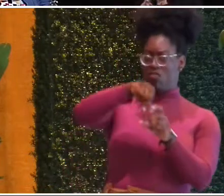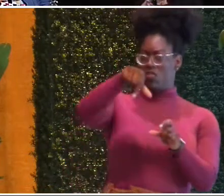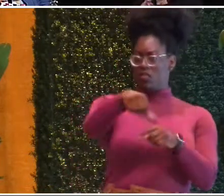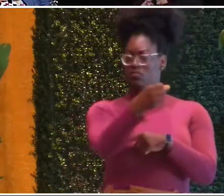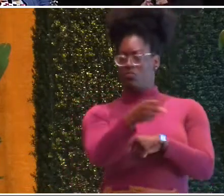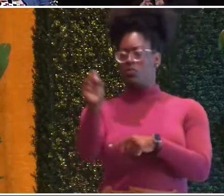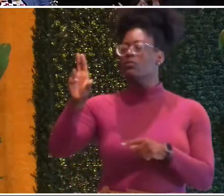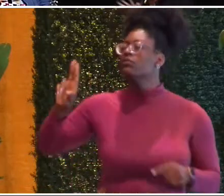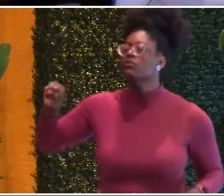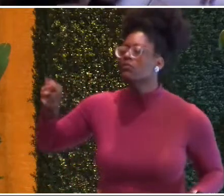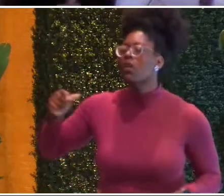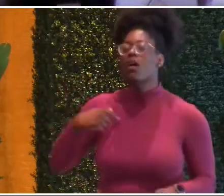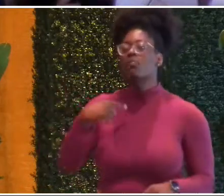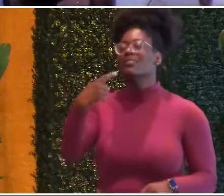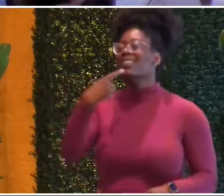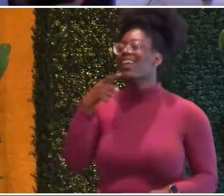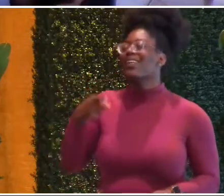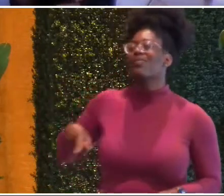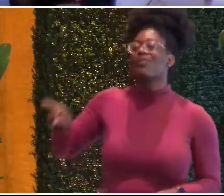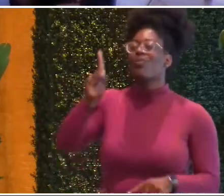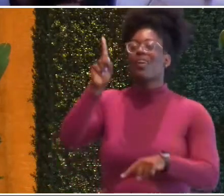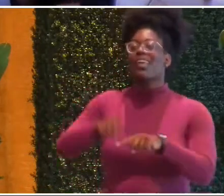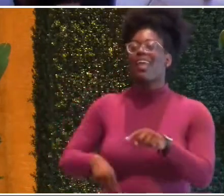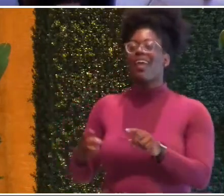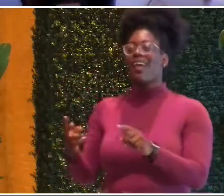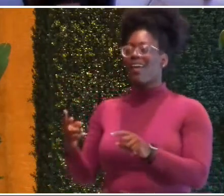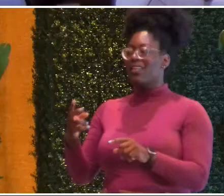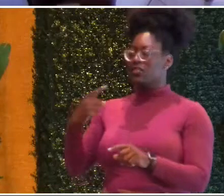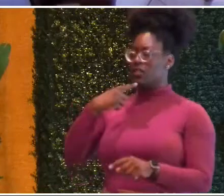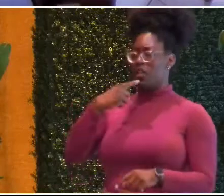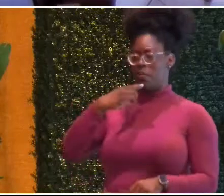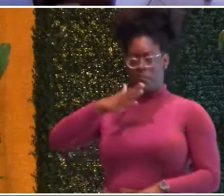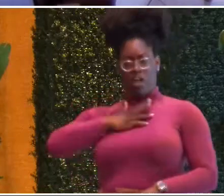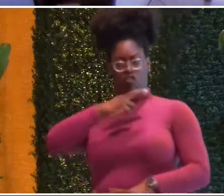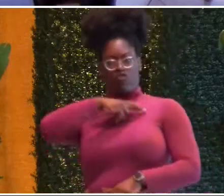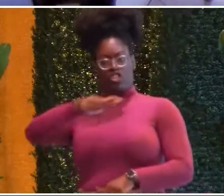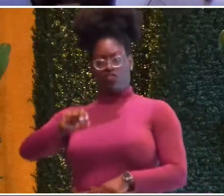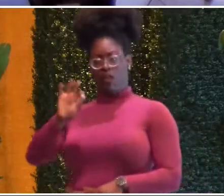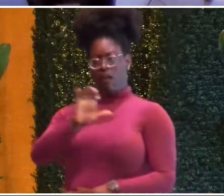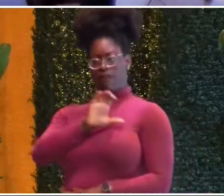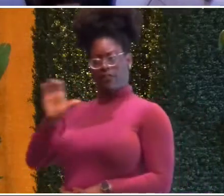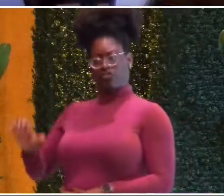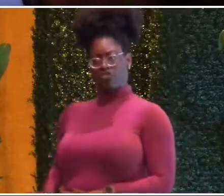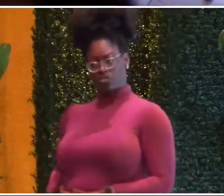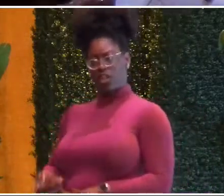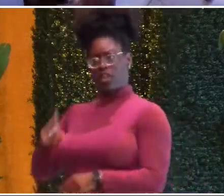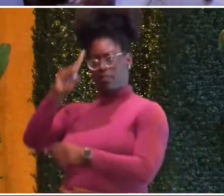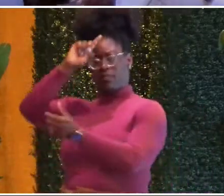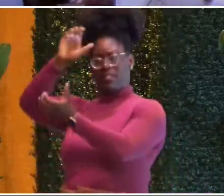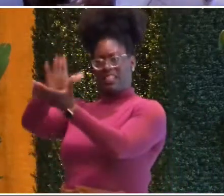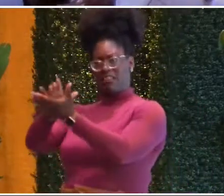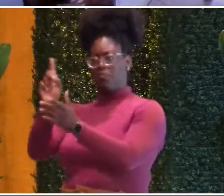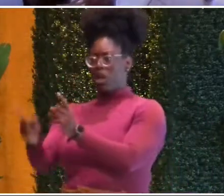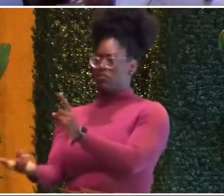religion to everybody's freedom, we ain't gonna work out. Because not everybody believes what you